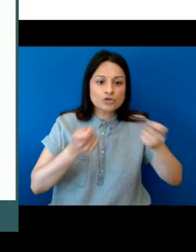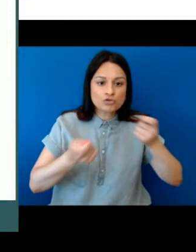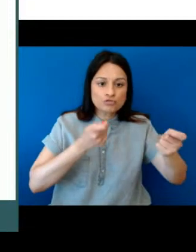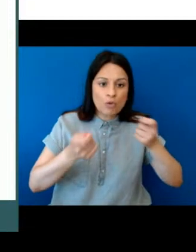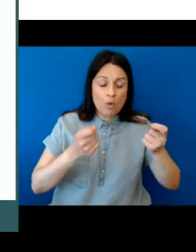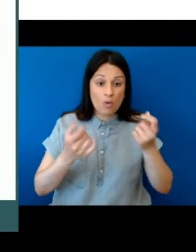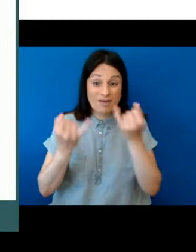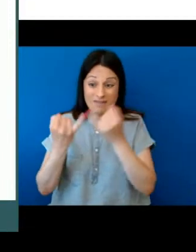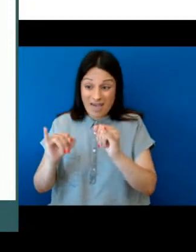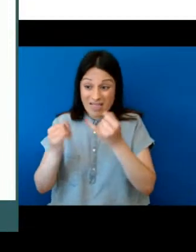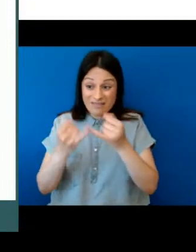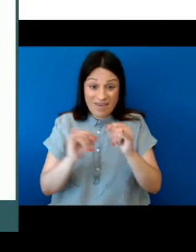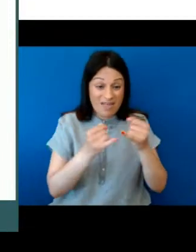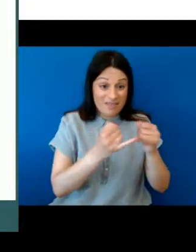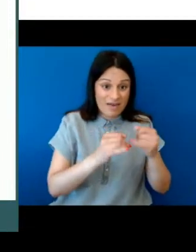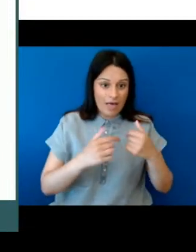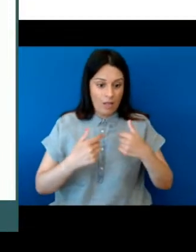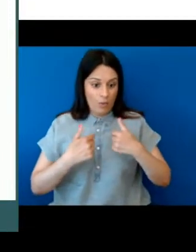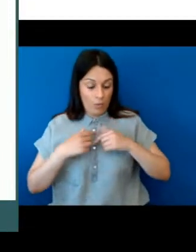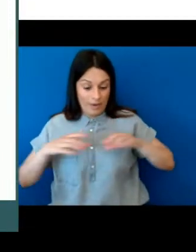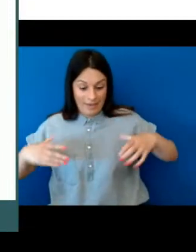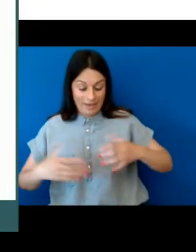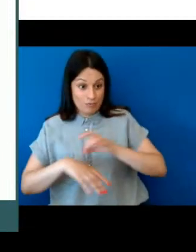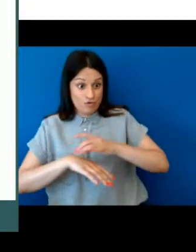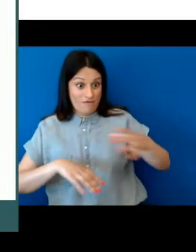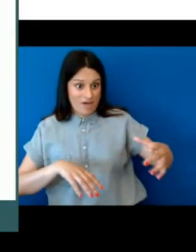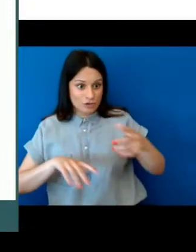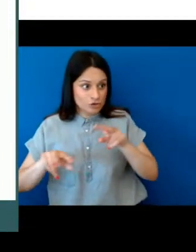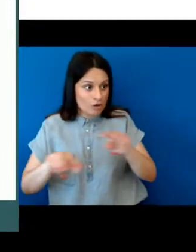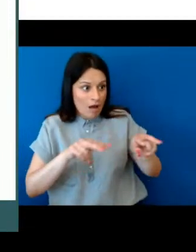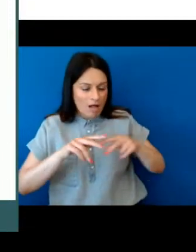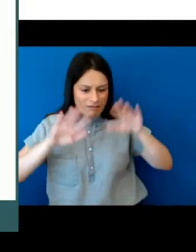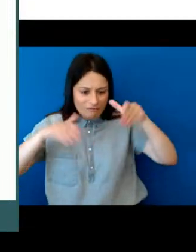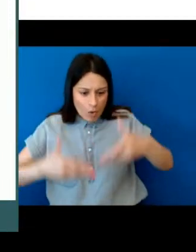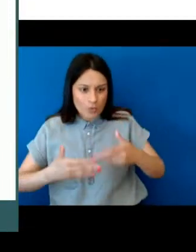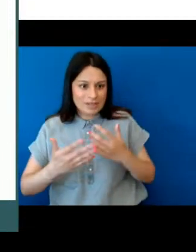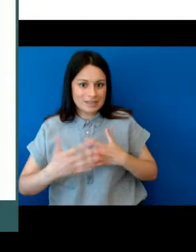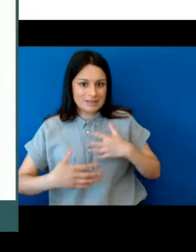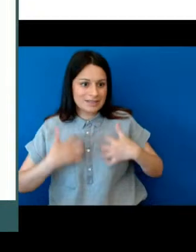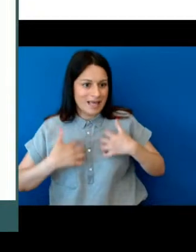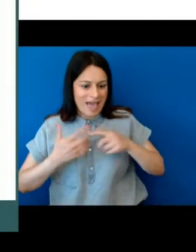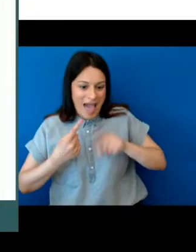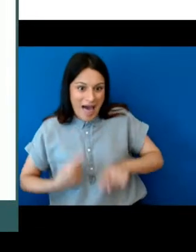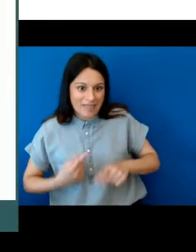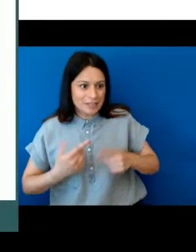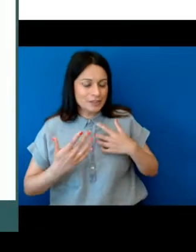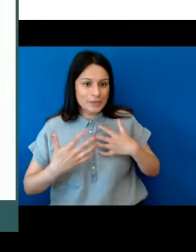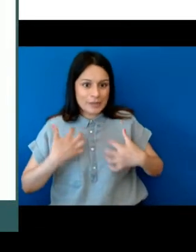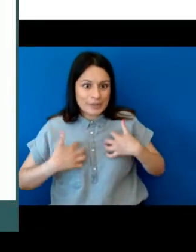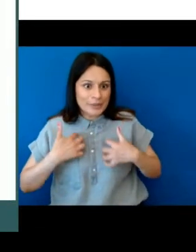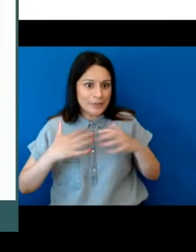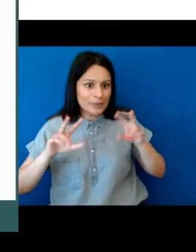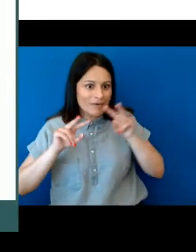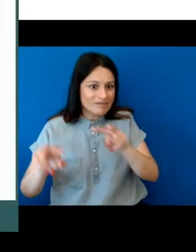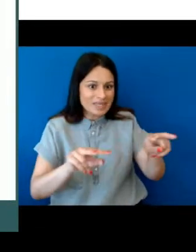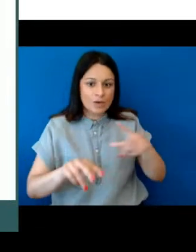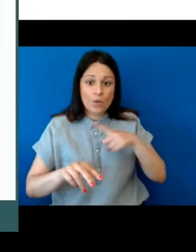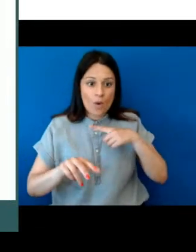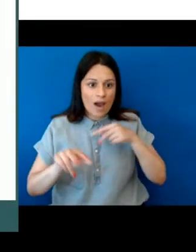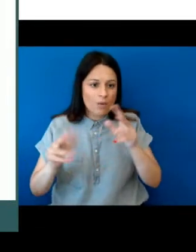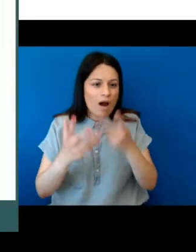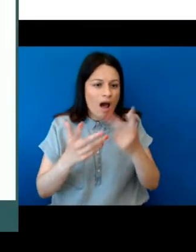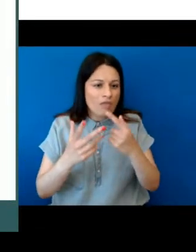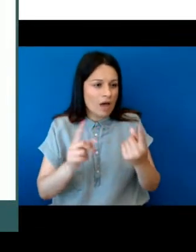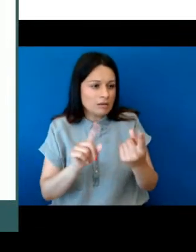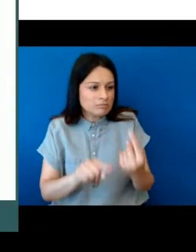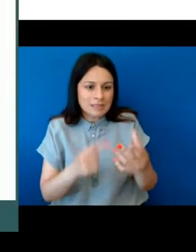we allergists would love to see these patients, and we like to see them for these other things as well. There